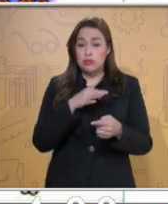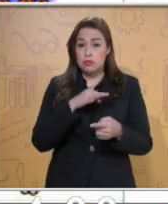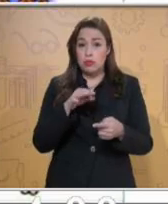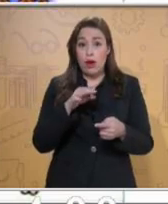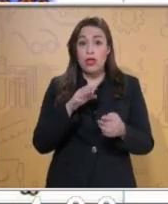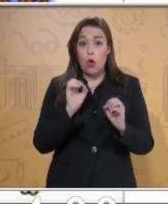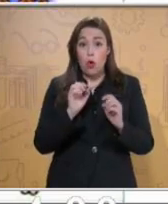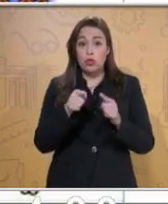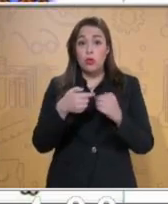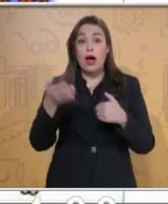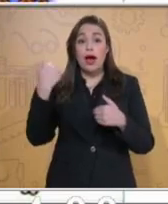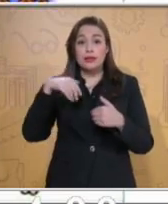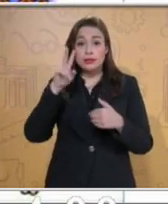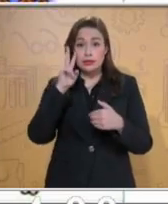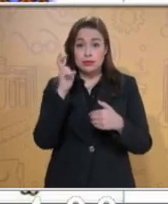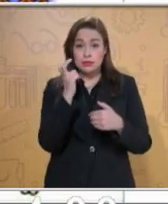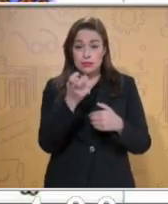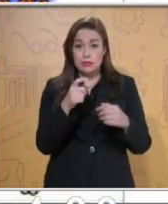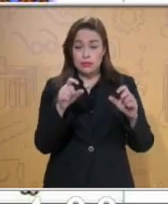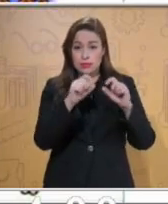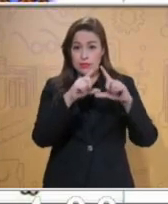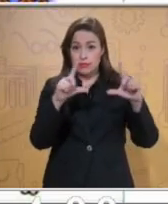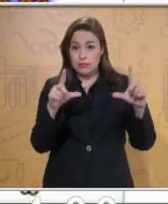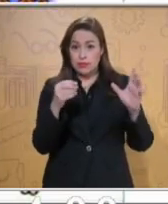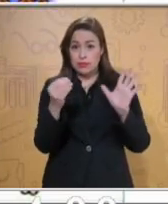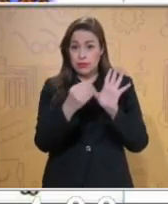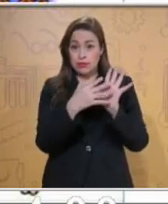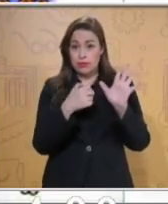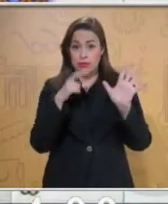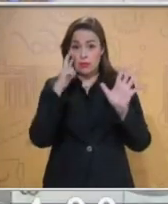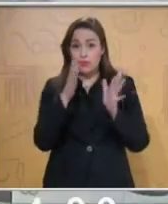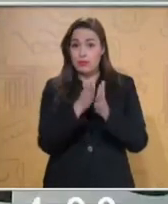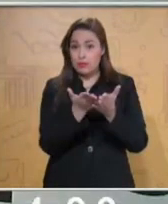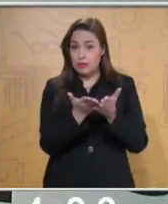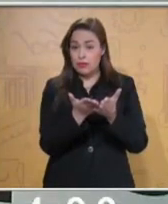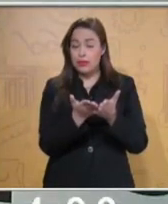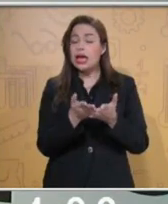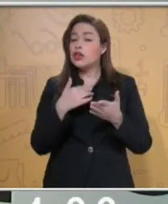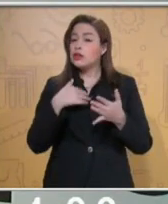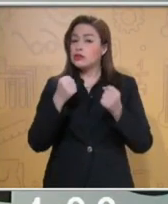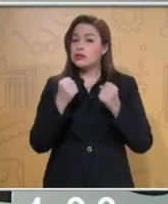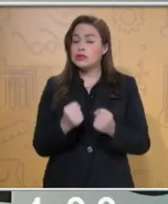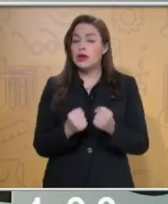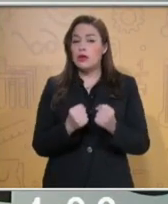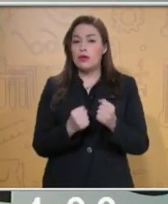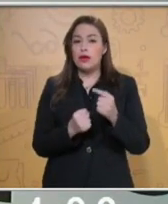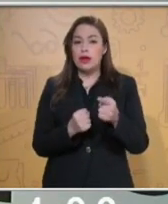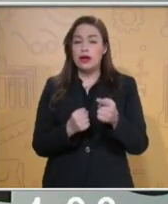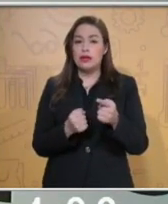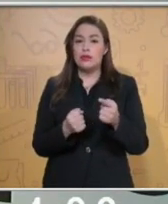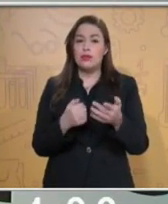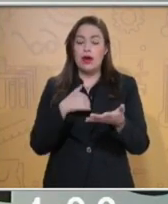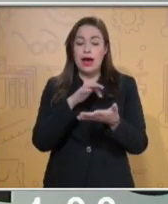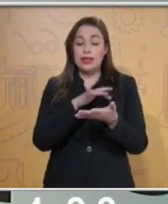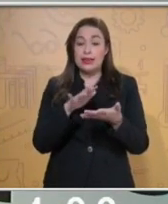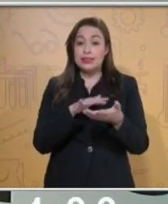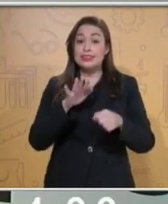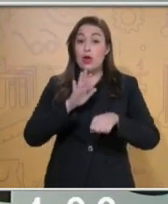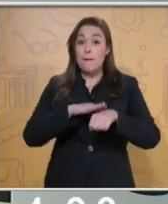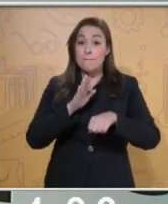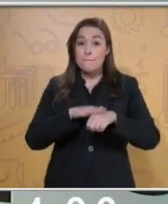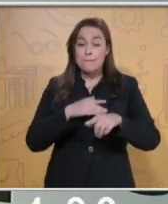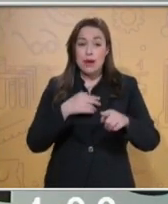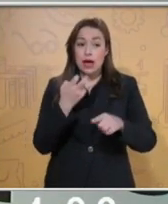those events using these comic strips? I'm sure that you could learn more if you